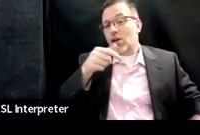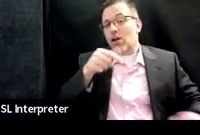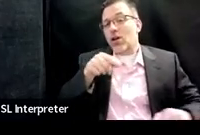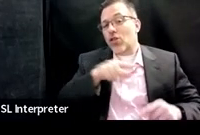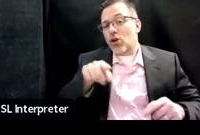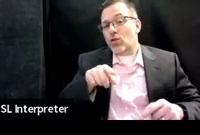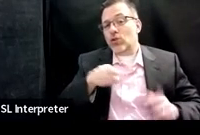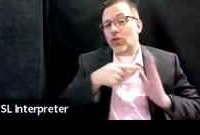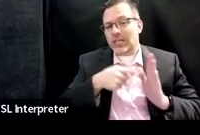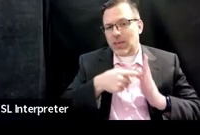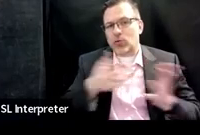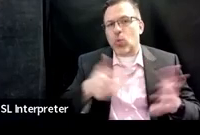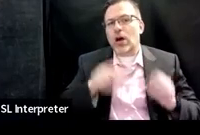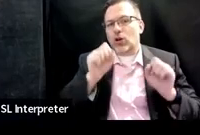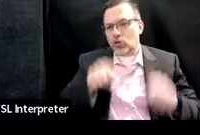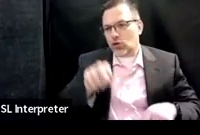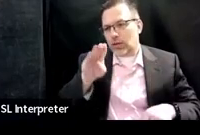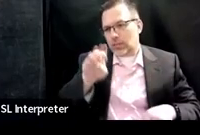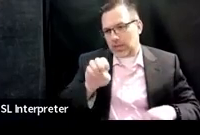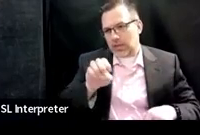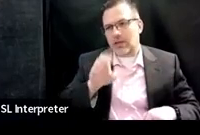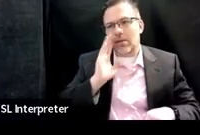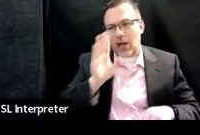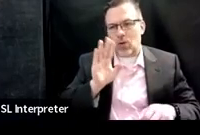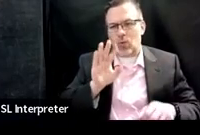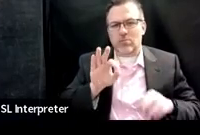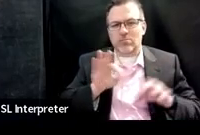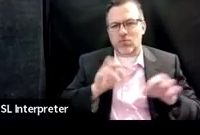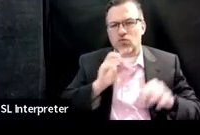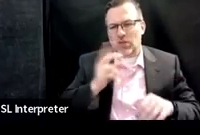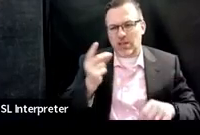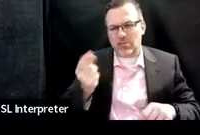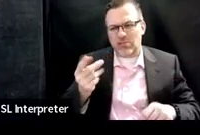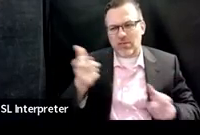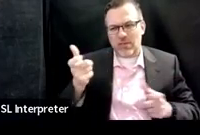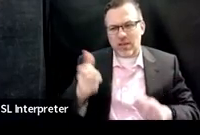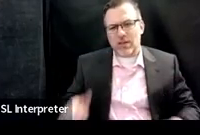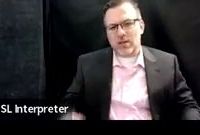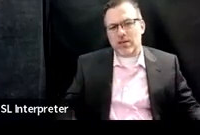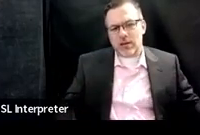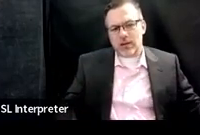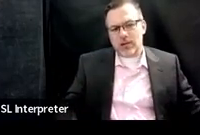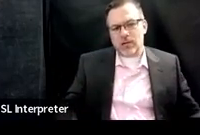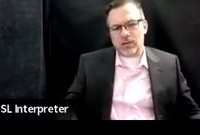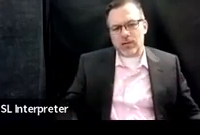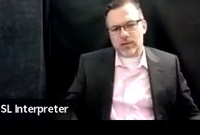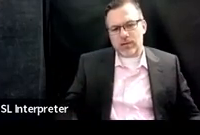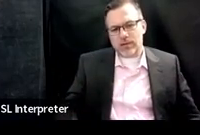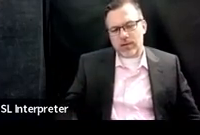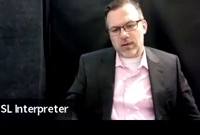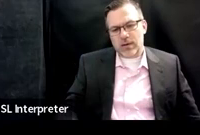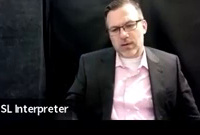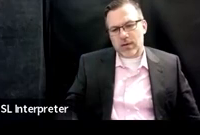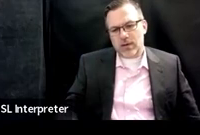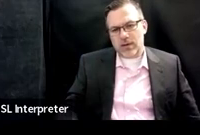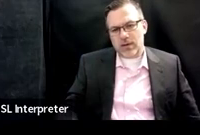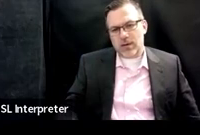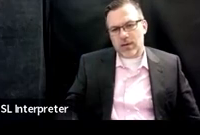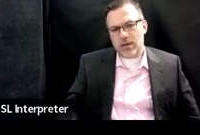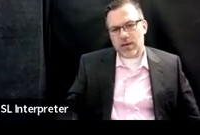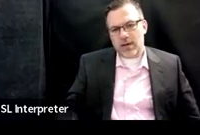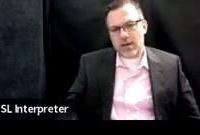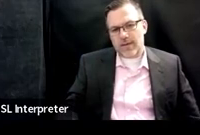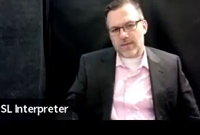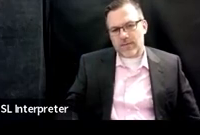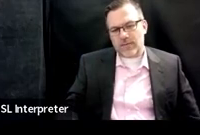So I'm just going to kind of go through these pretty quick. Can I jump in? Because I have to jump in because this is my, you